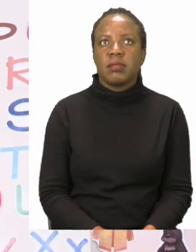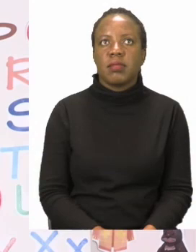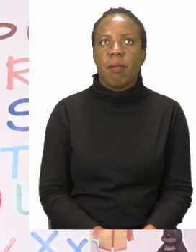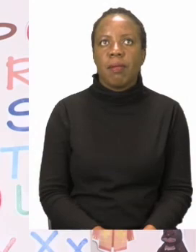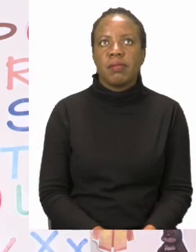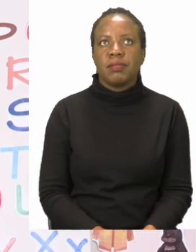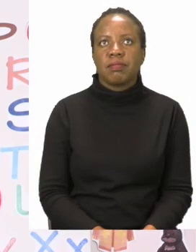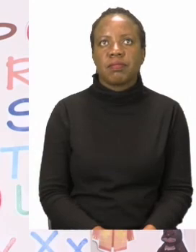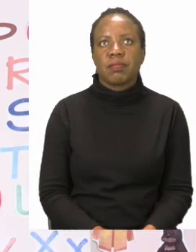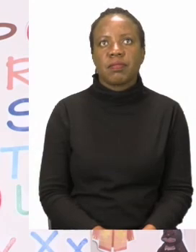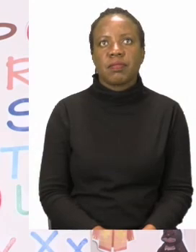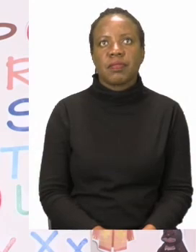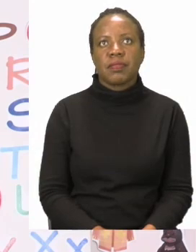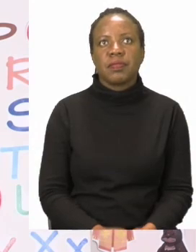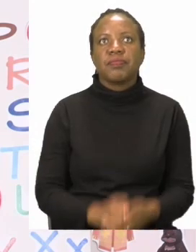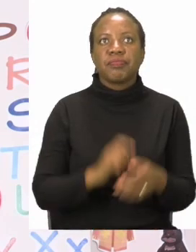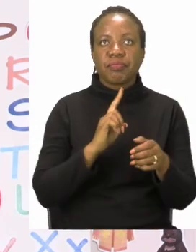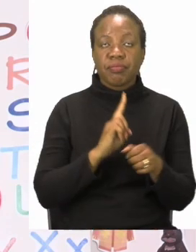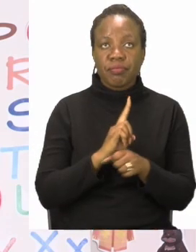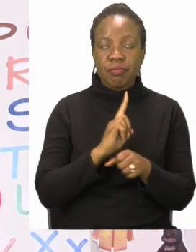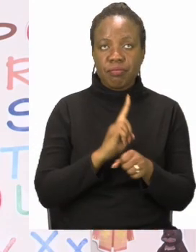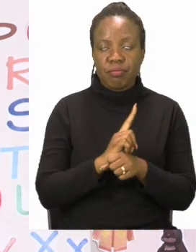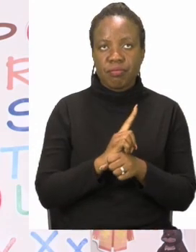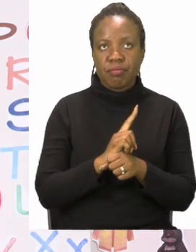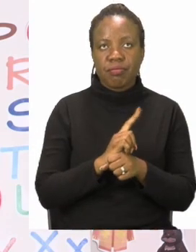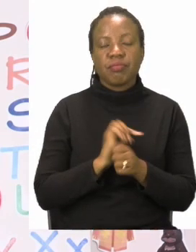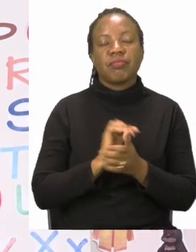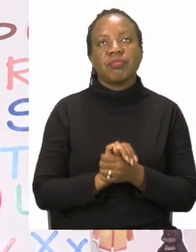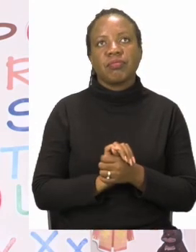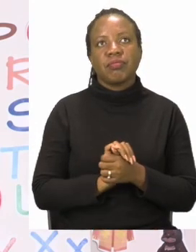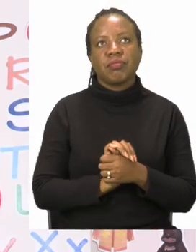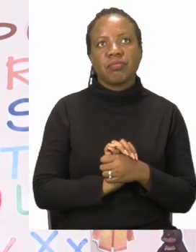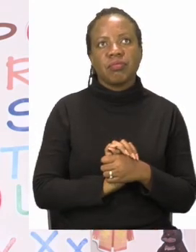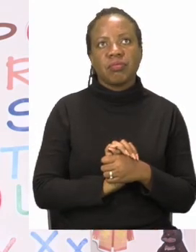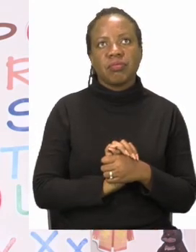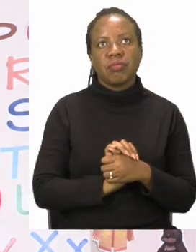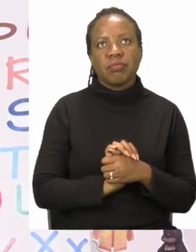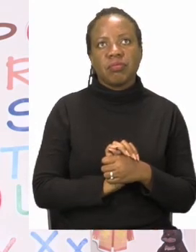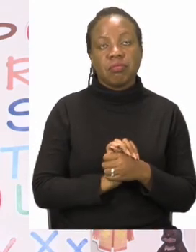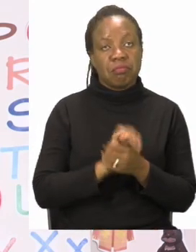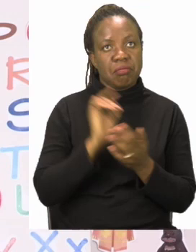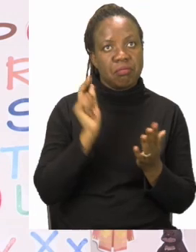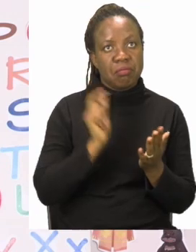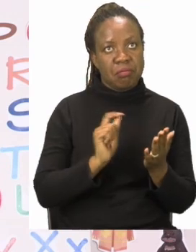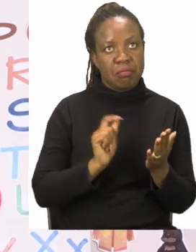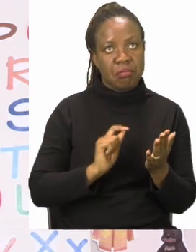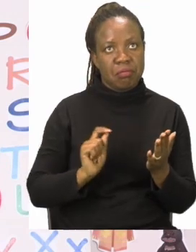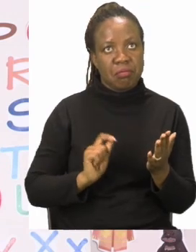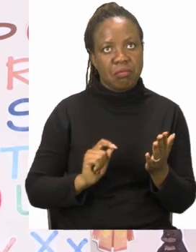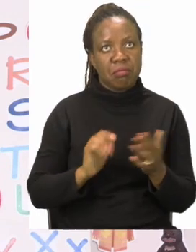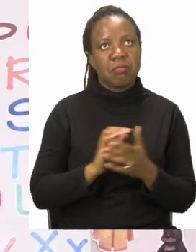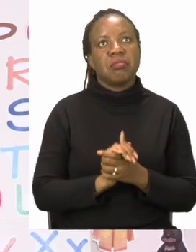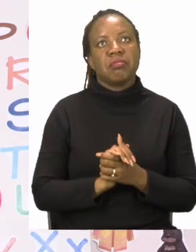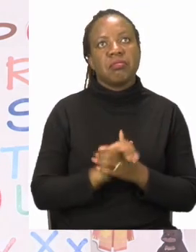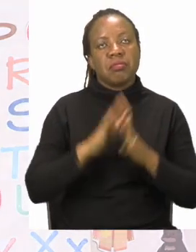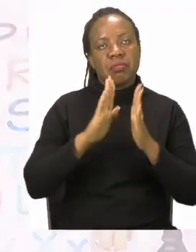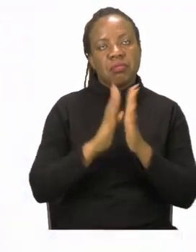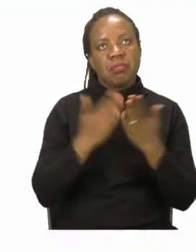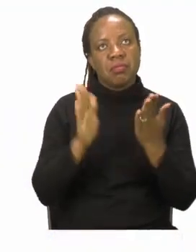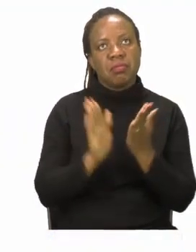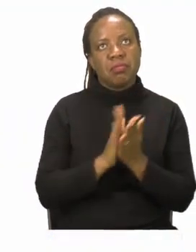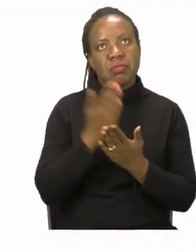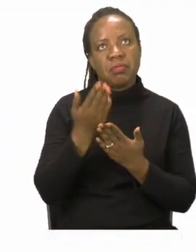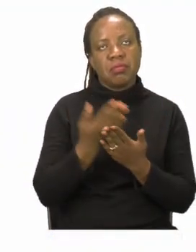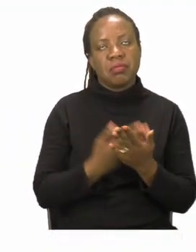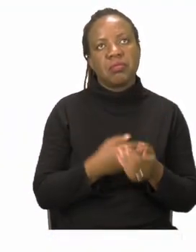Our first lesson for today, boys and girls, we are going to do some writing. Let's turn our booklets to